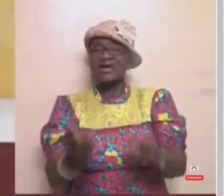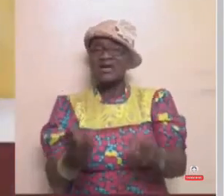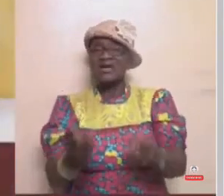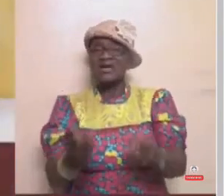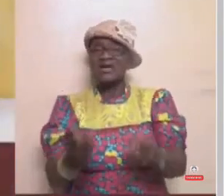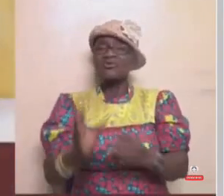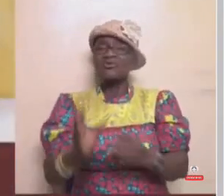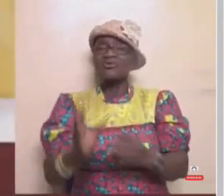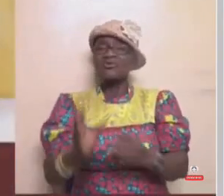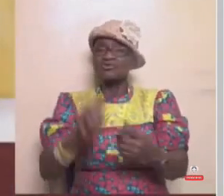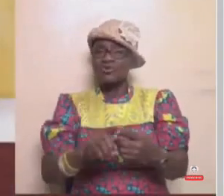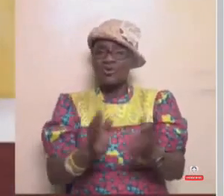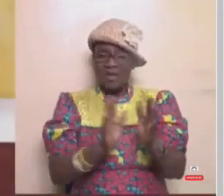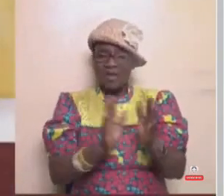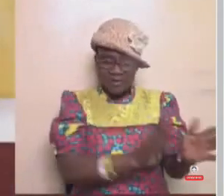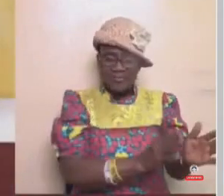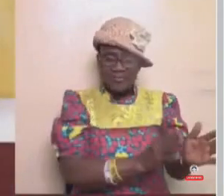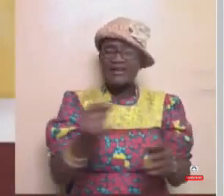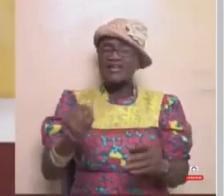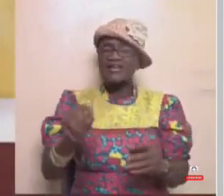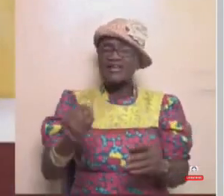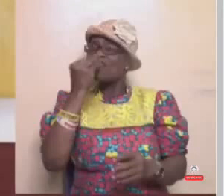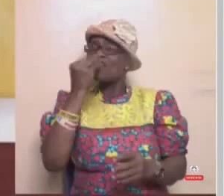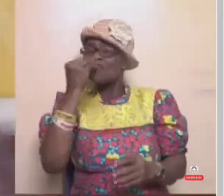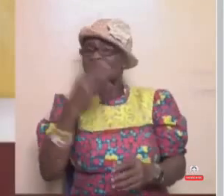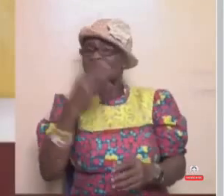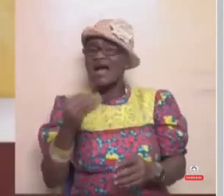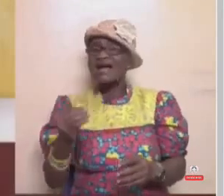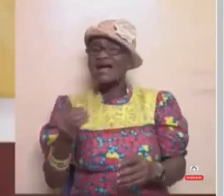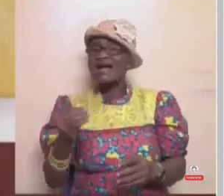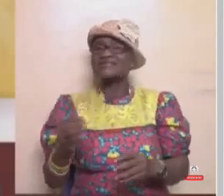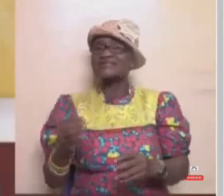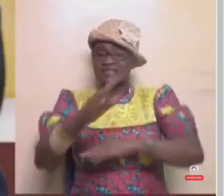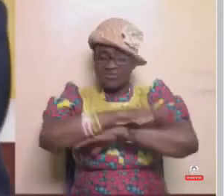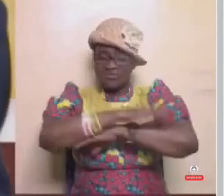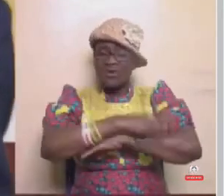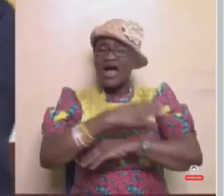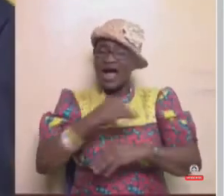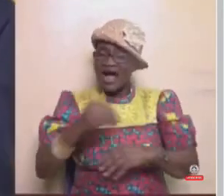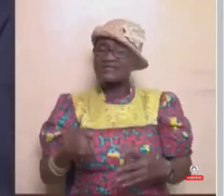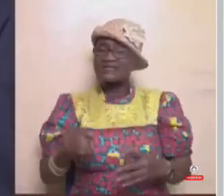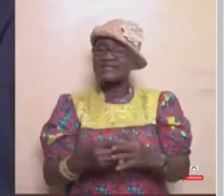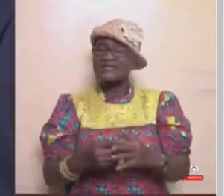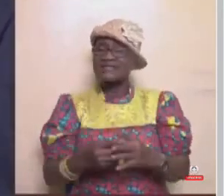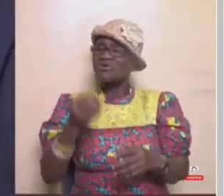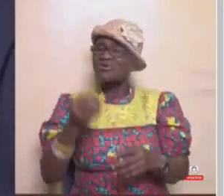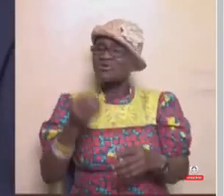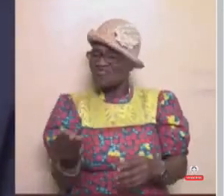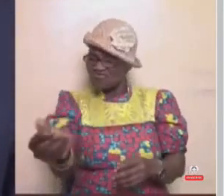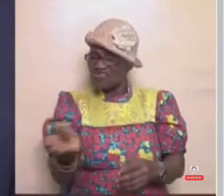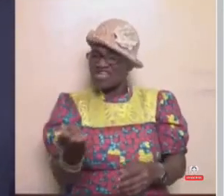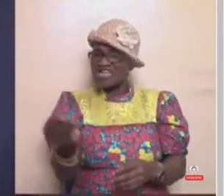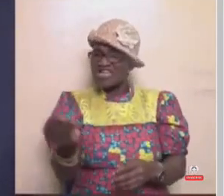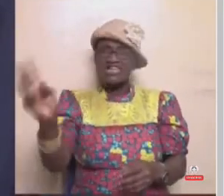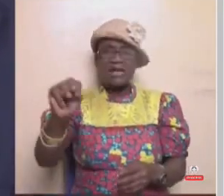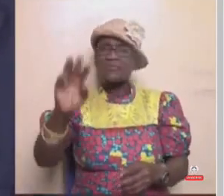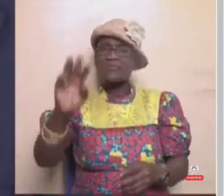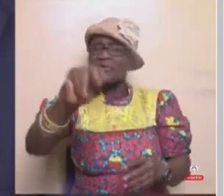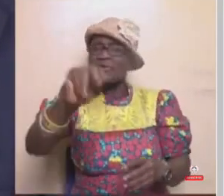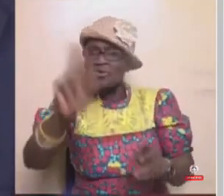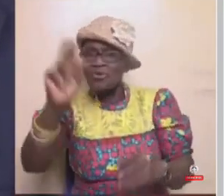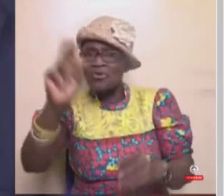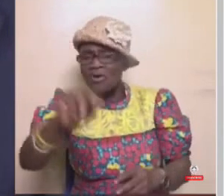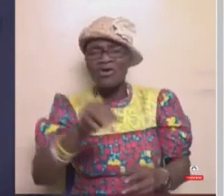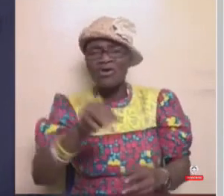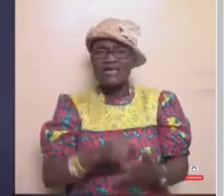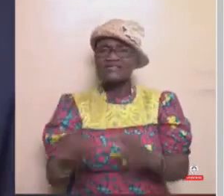set it at the table, and again, take a spoon and begin to feed them. It doesn't work like that. You